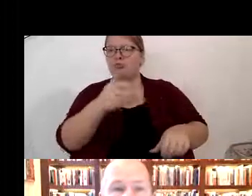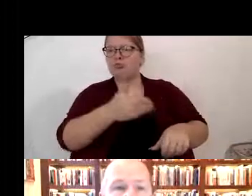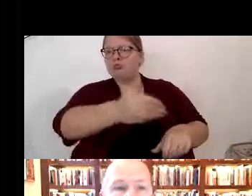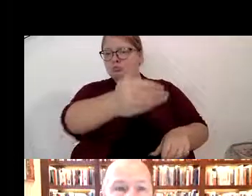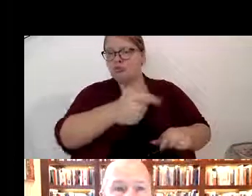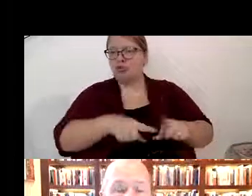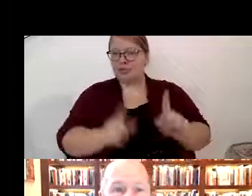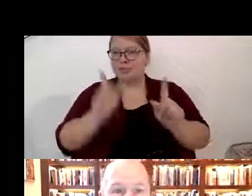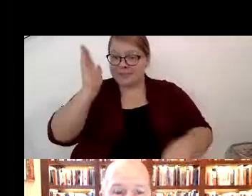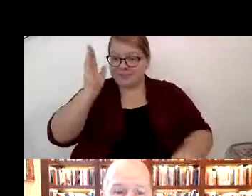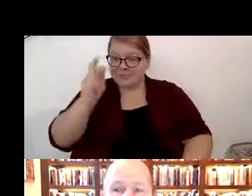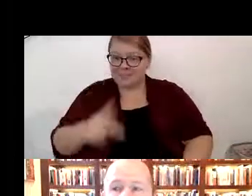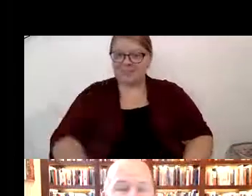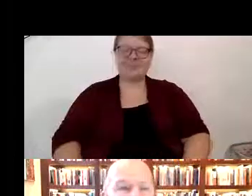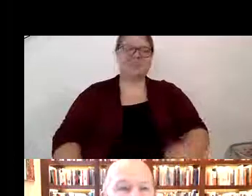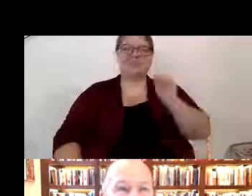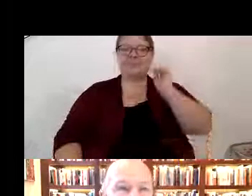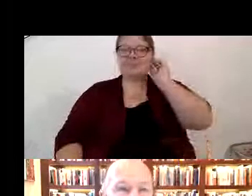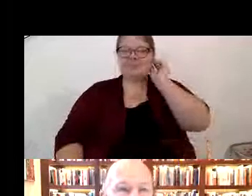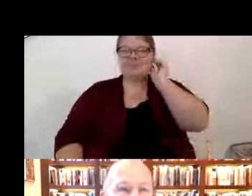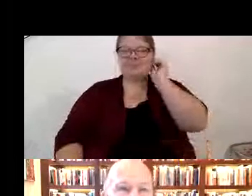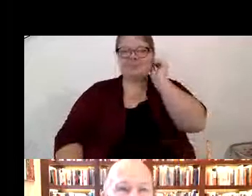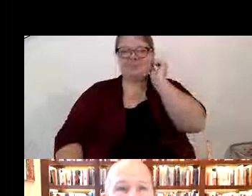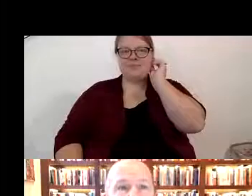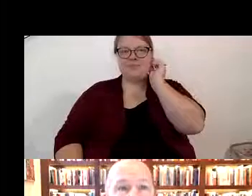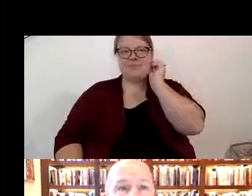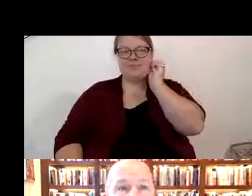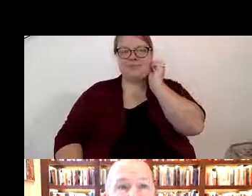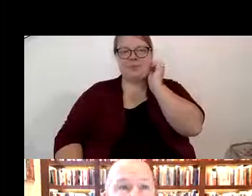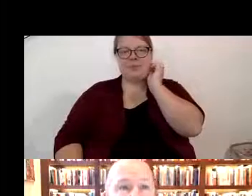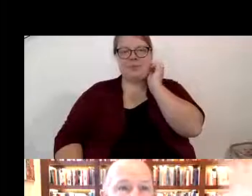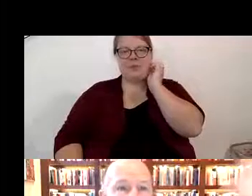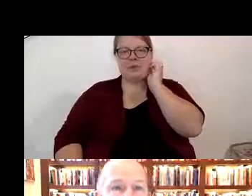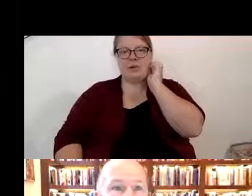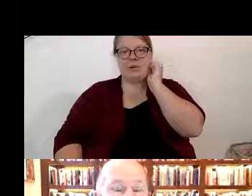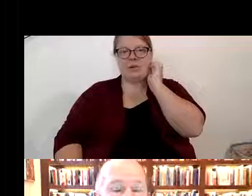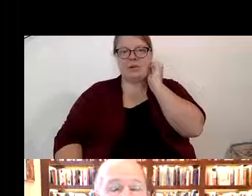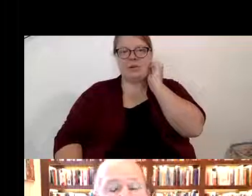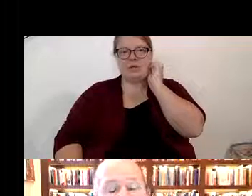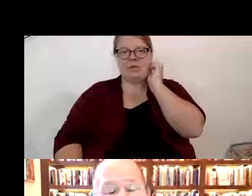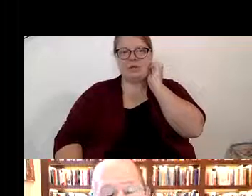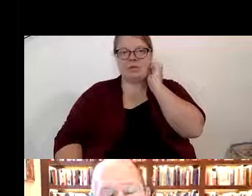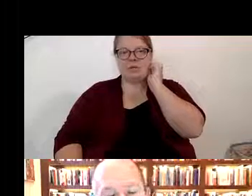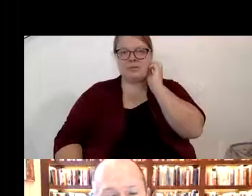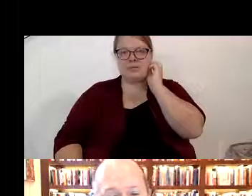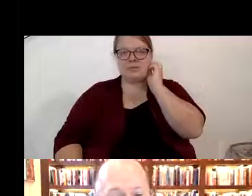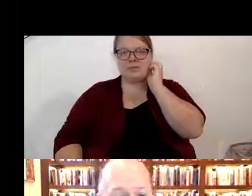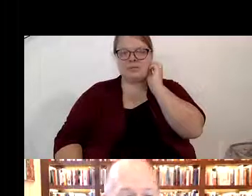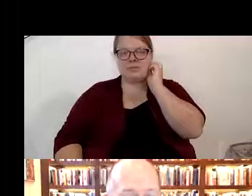presentation. So one of the things I talk about when I start, and I have a big screen in my monitor in